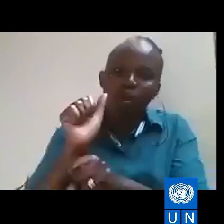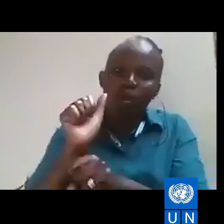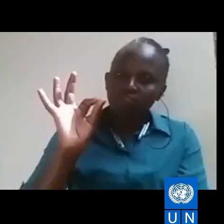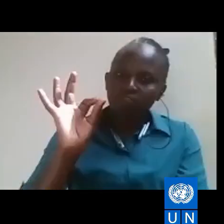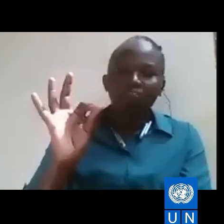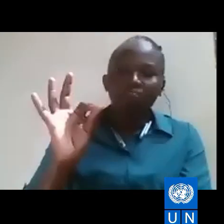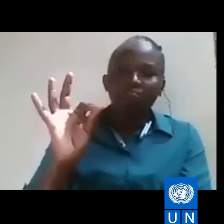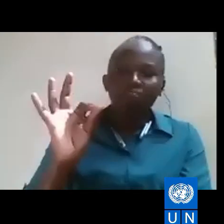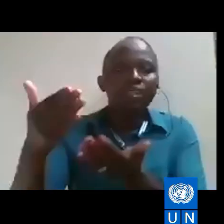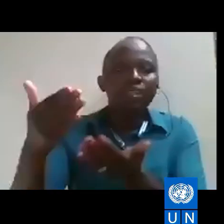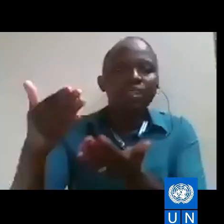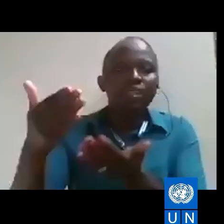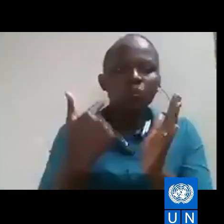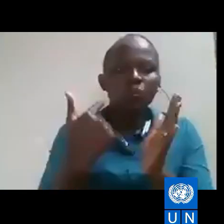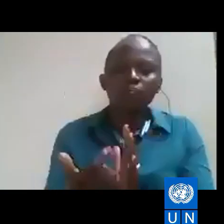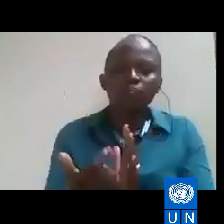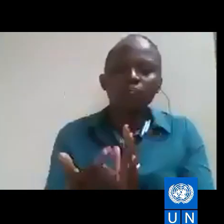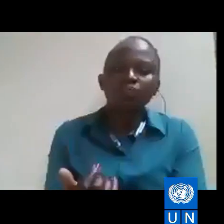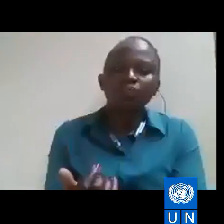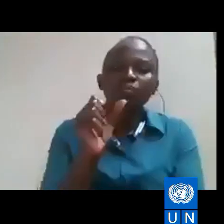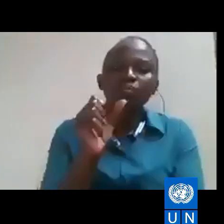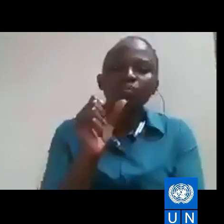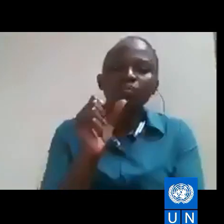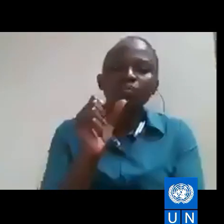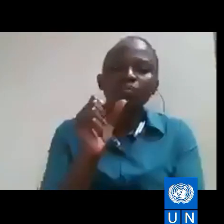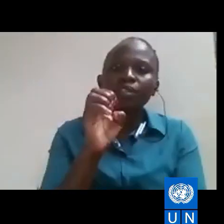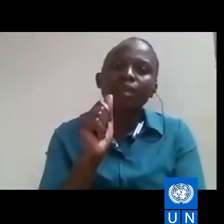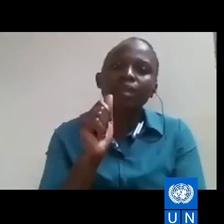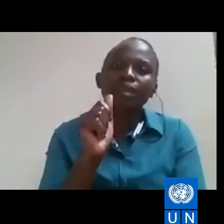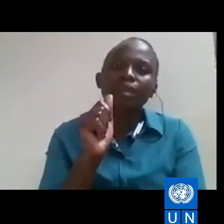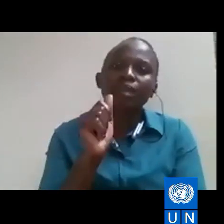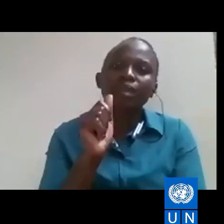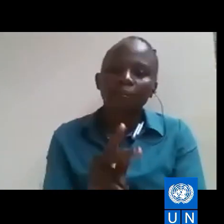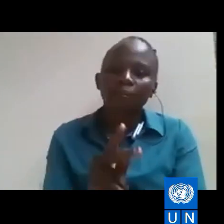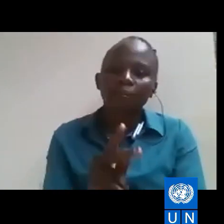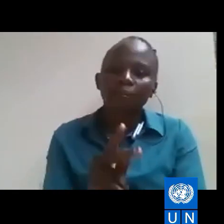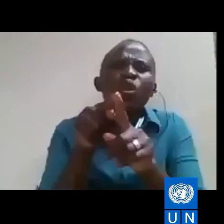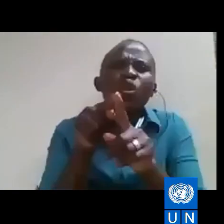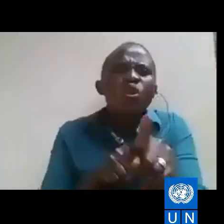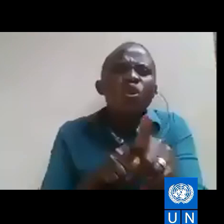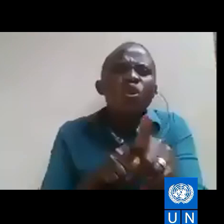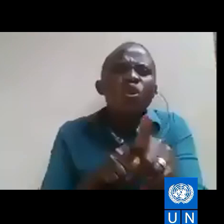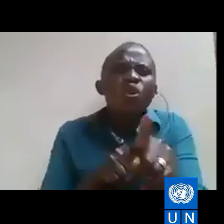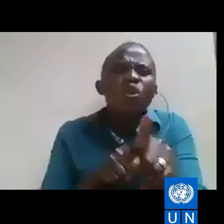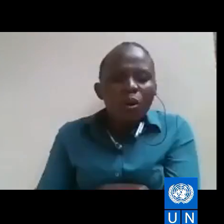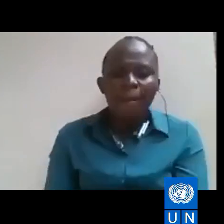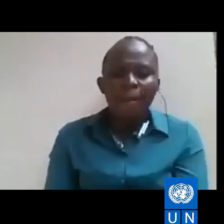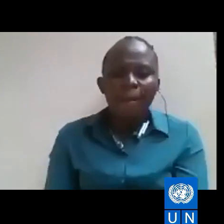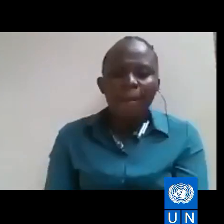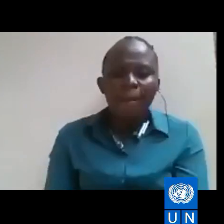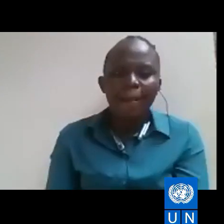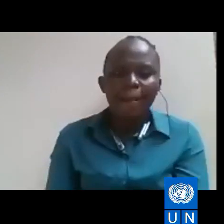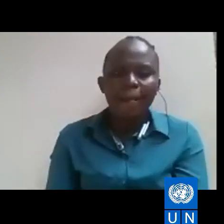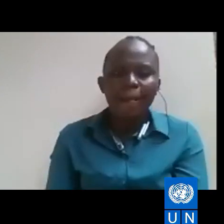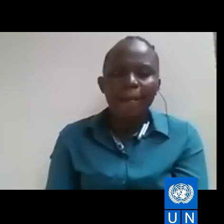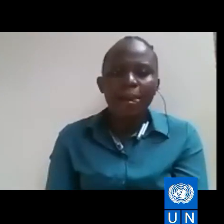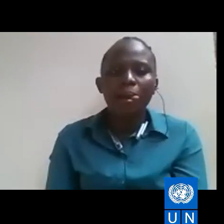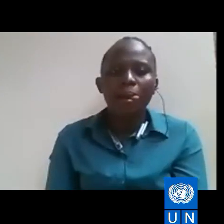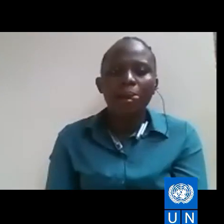is from Sekavira Godfrey Waswa. This is a long question, but in a sense, in a nutshell,